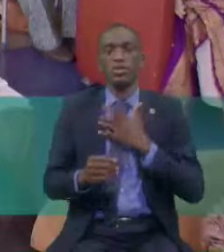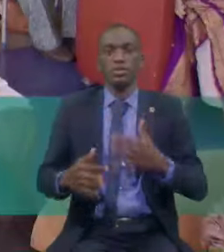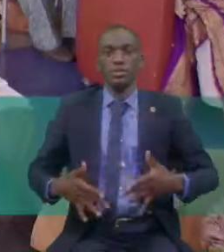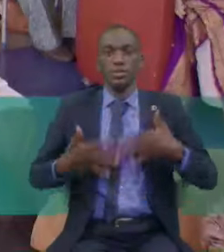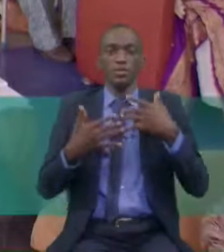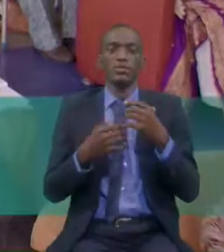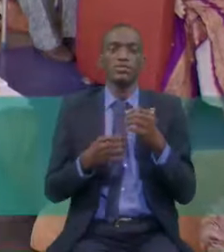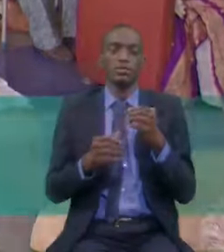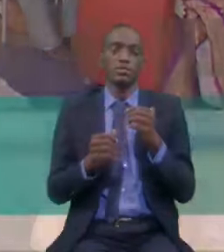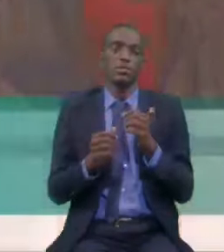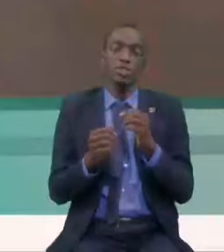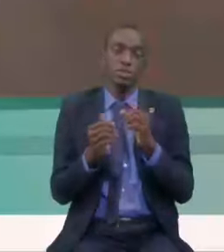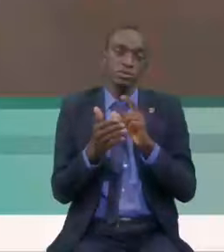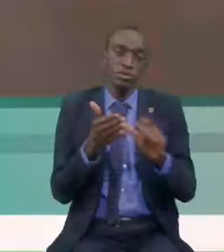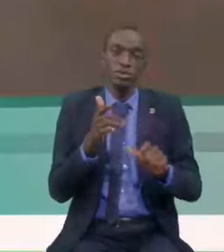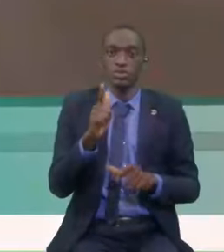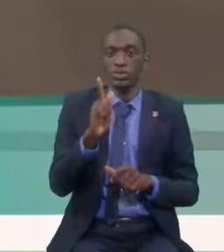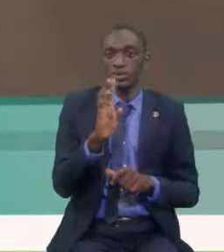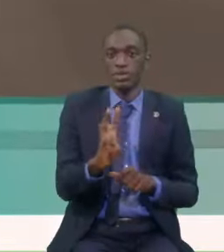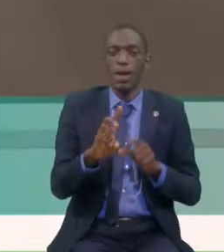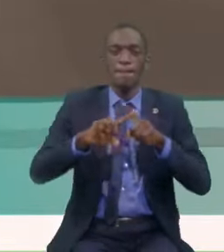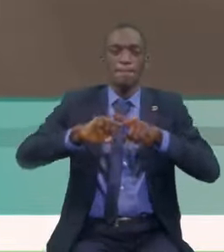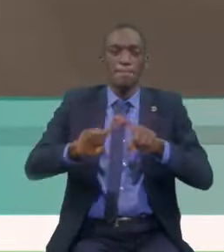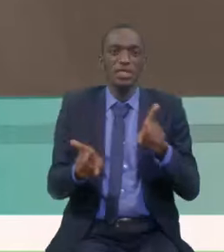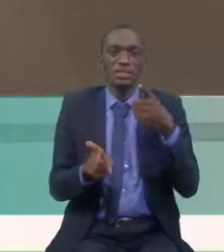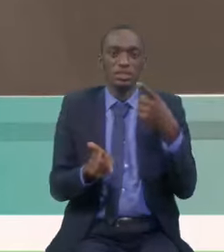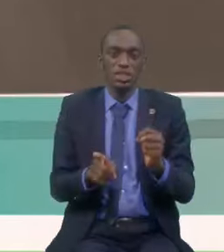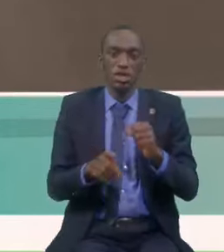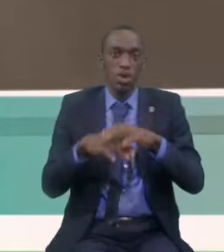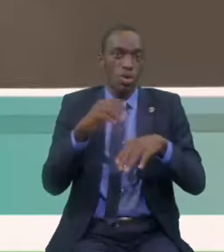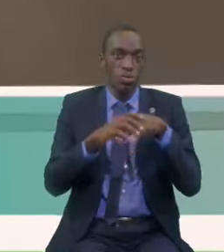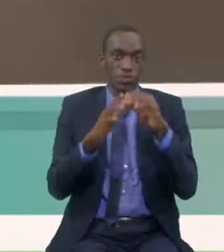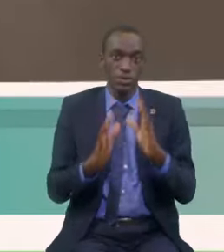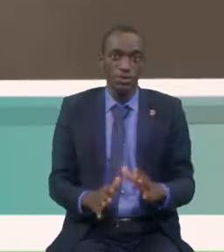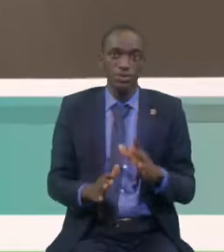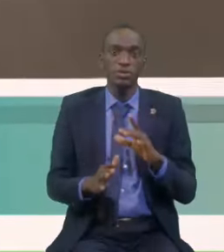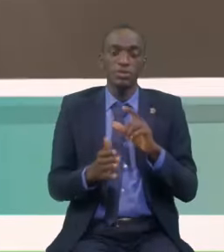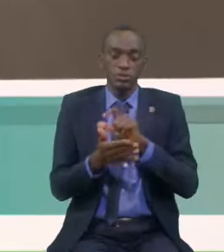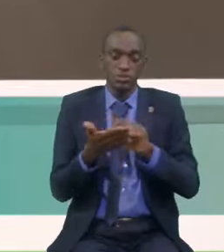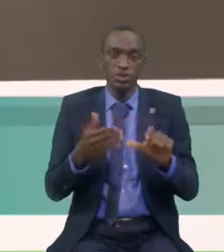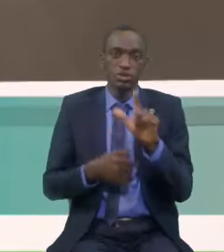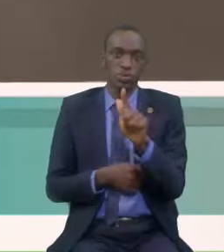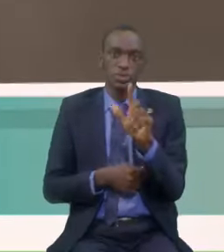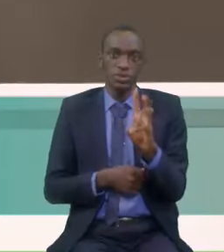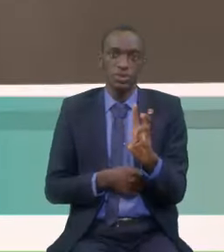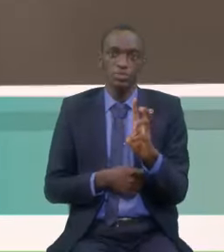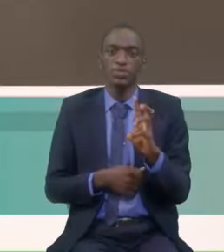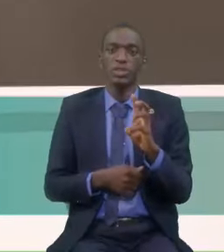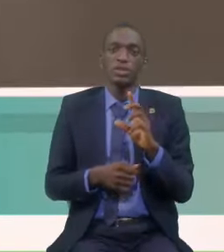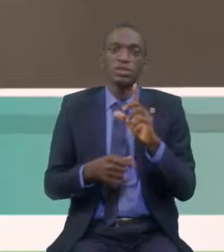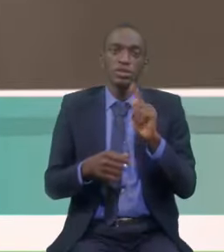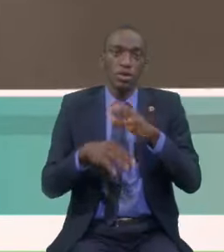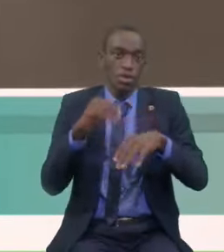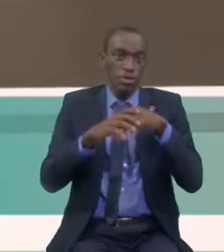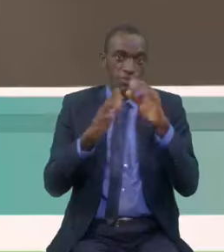Comforter, that the Comforter, verse 20, in verse 26, the Comforter, which is the